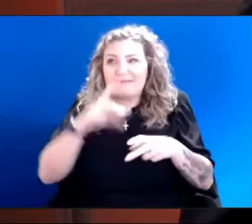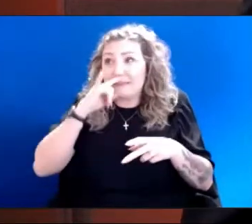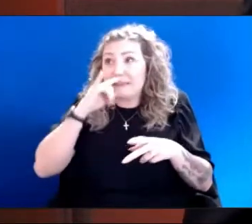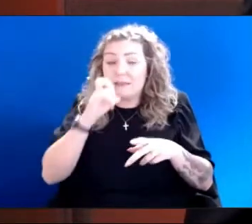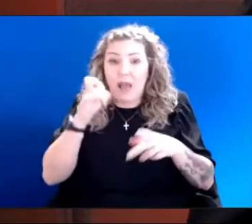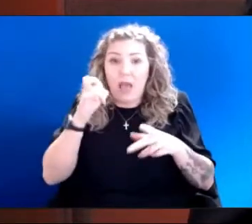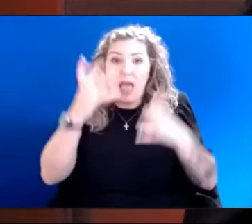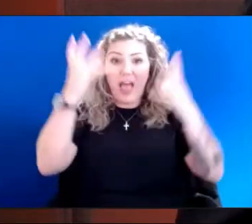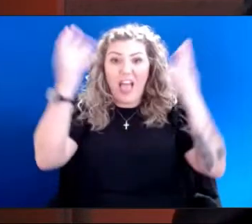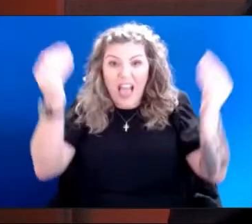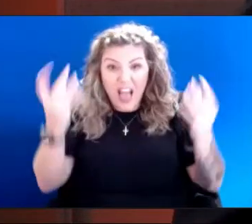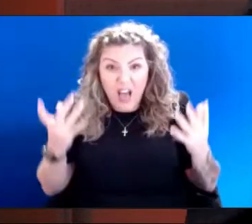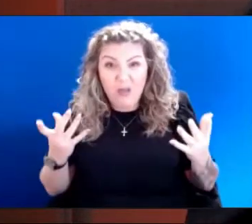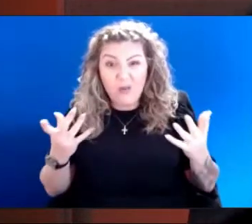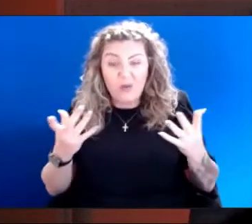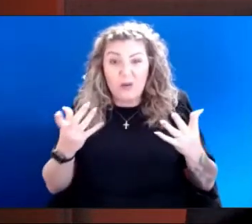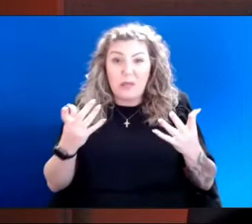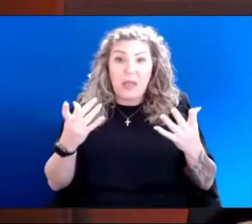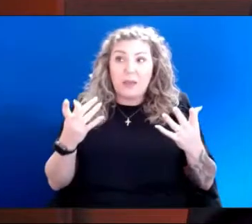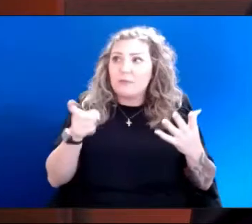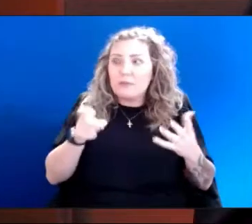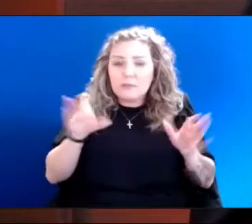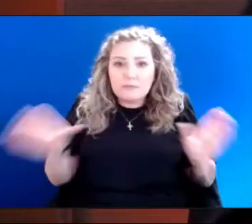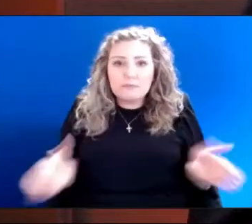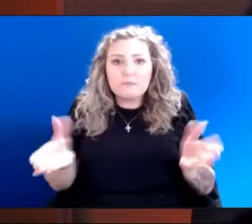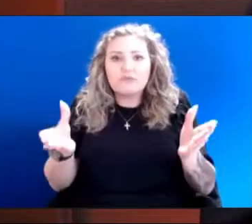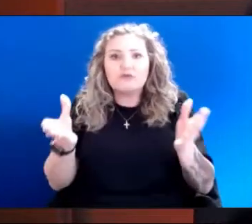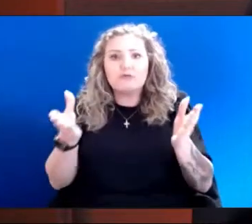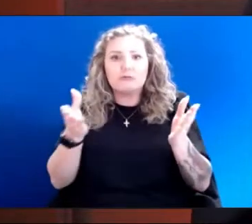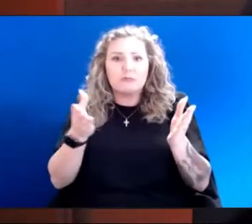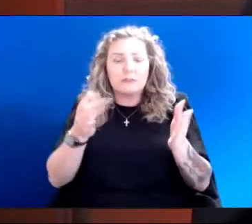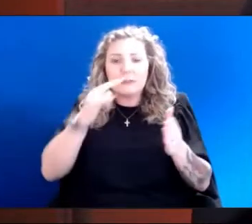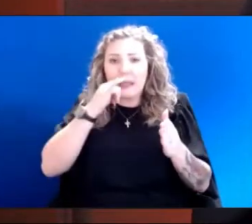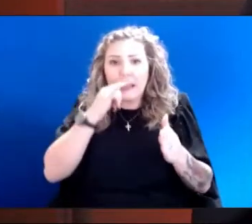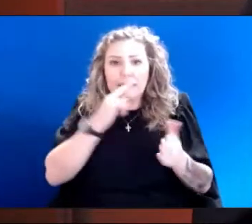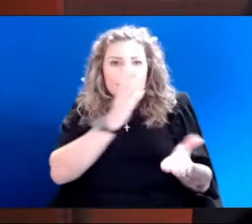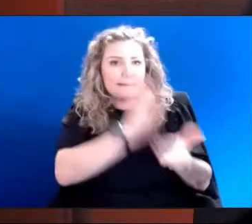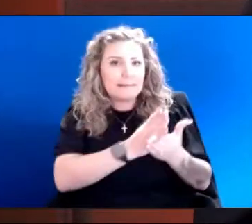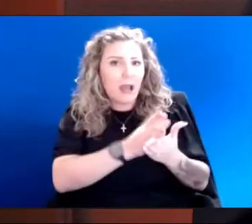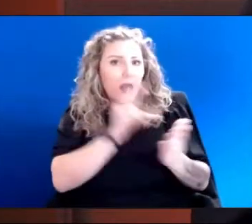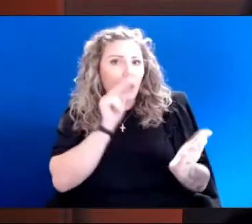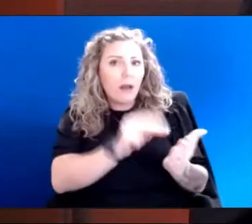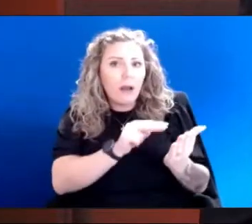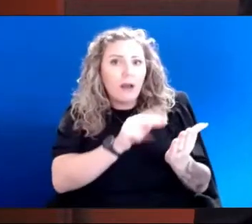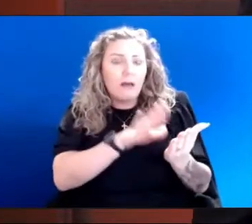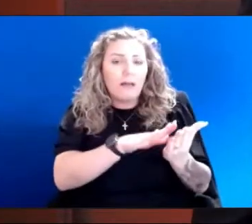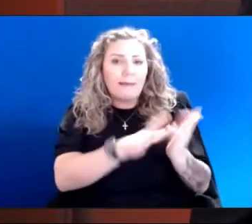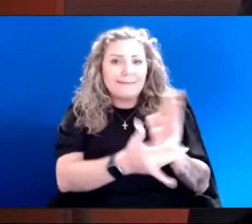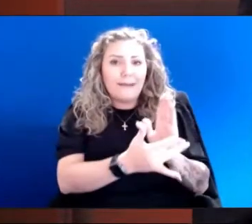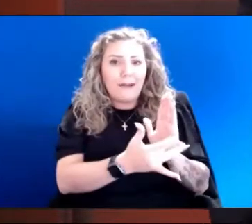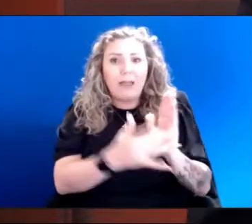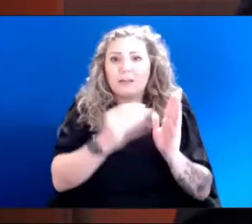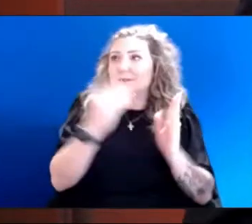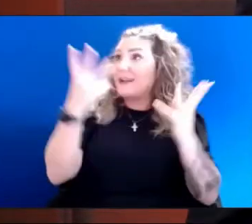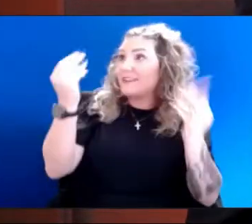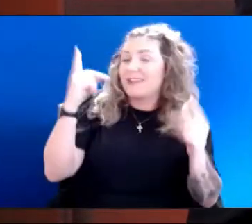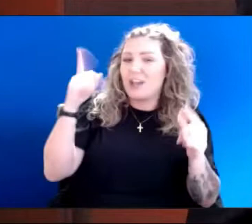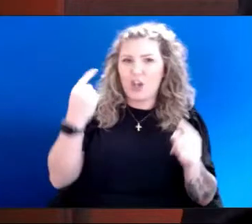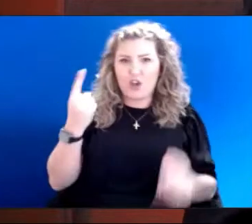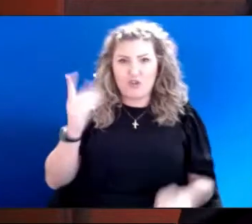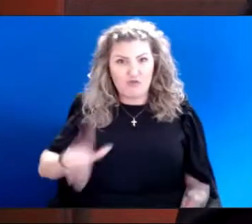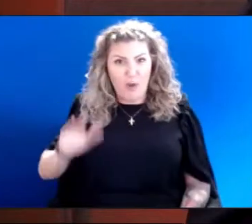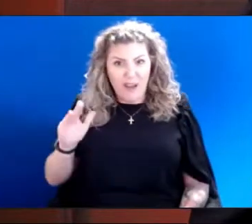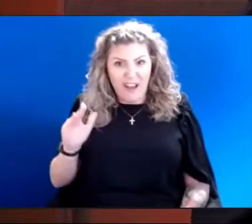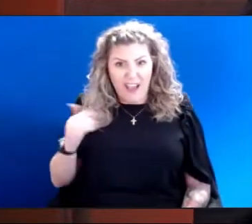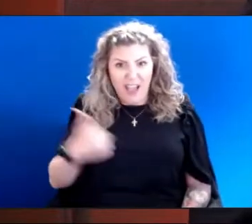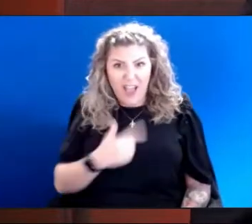Play 60. Like, we have to try to encourage kids to pry them away from screens and get them outside, which is crazy. Growing up, we were out all the time doing